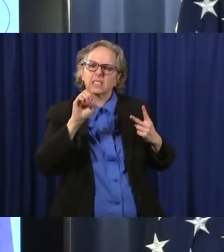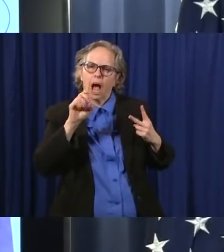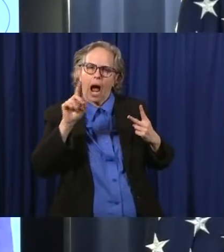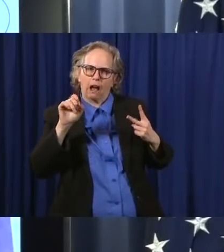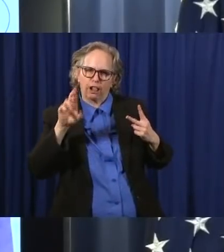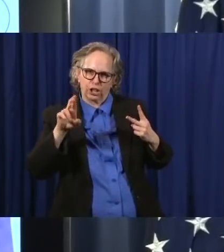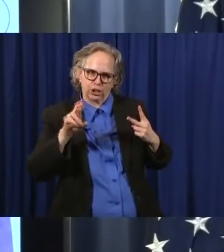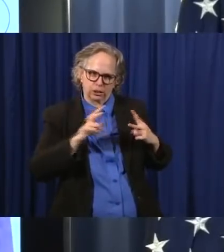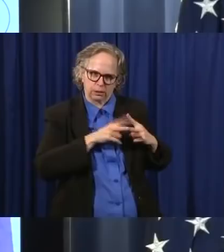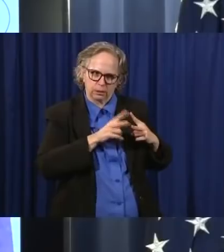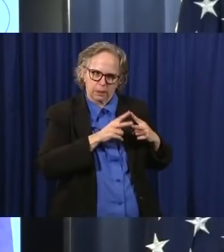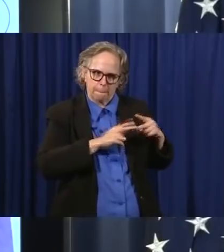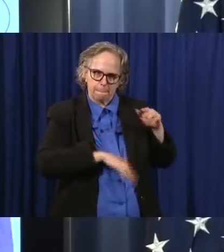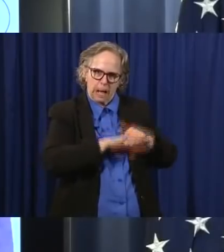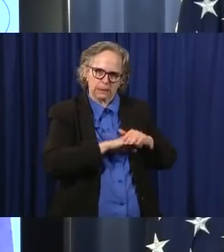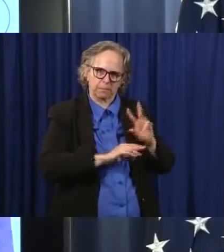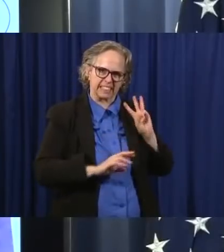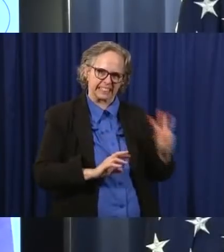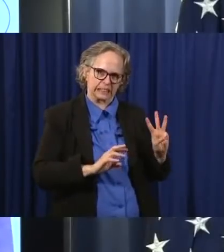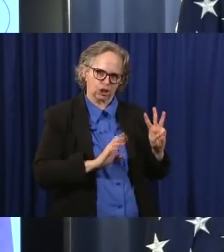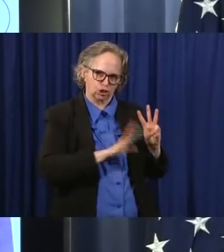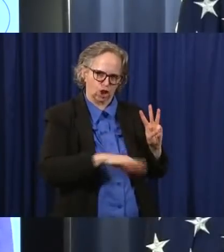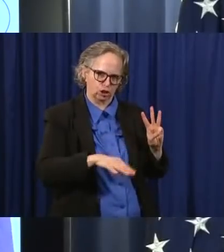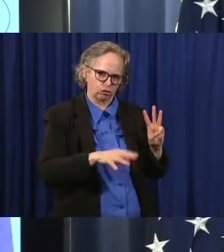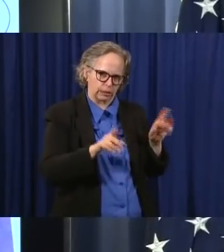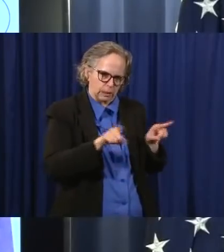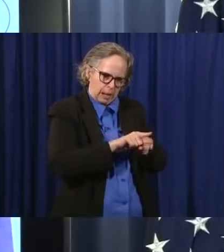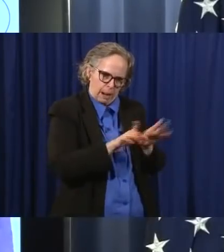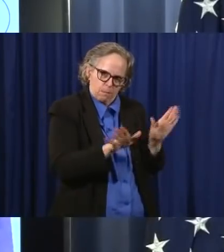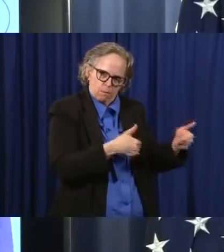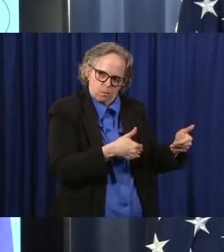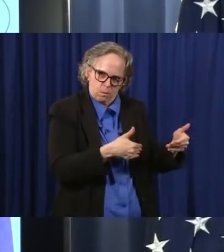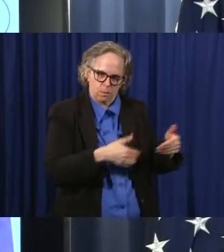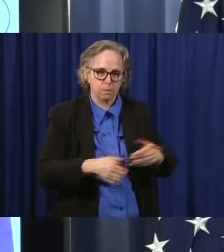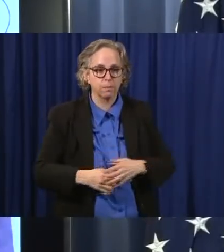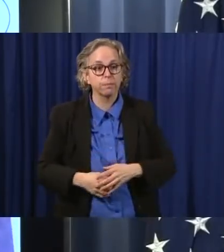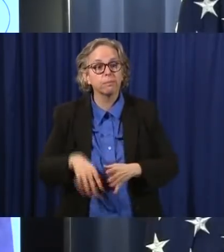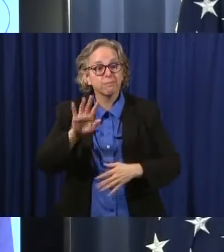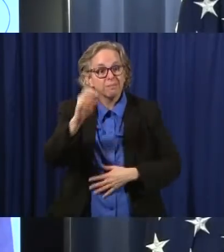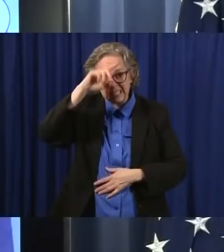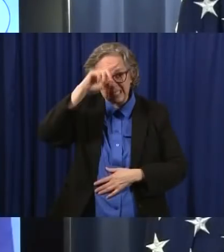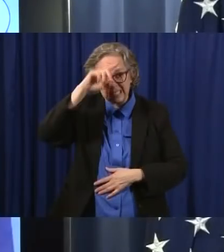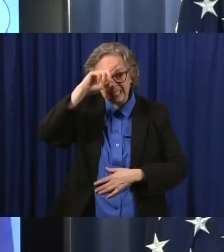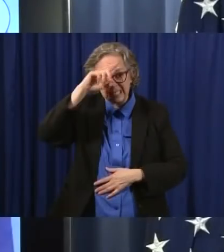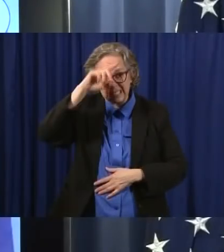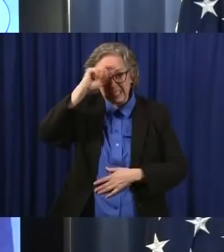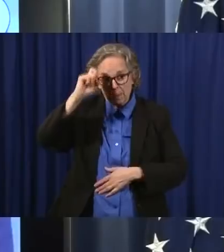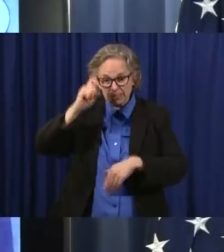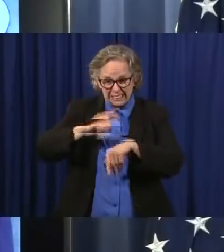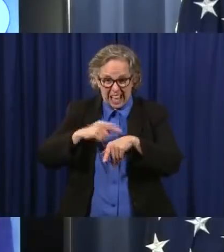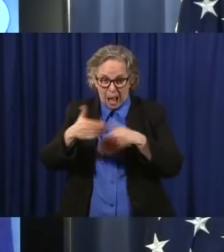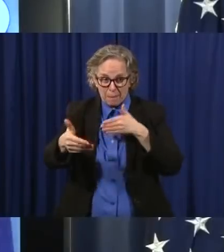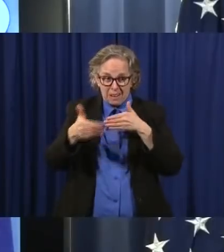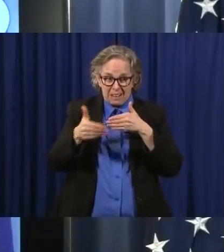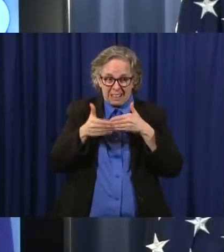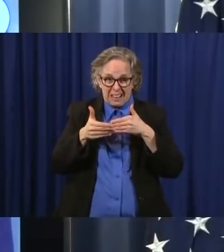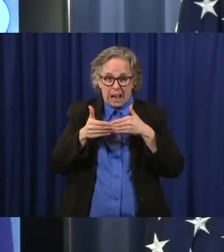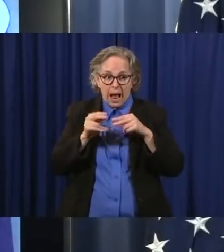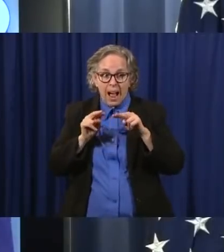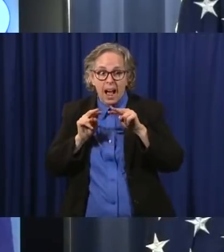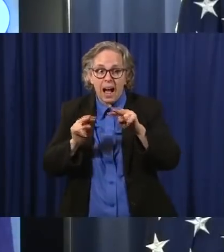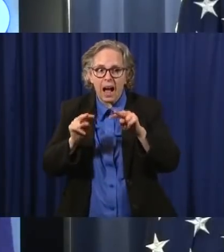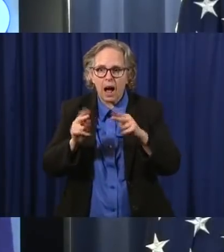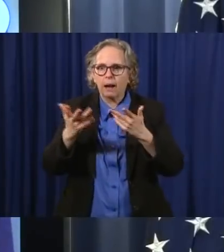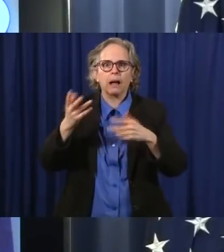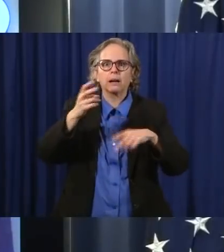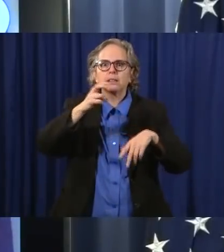course, summertime, we always look forward to field trips. Unfortunately, those won't be held this year. There